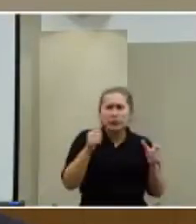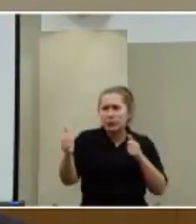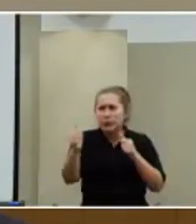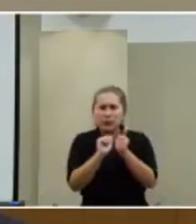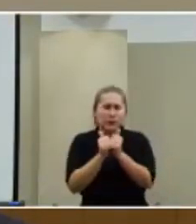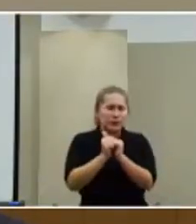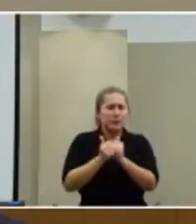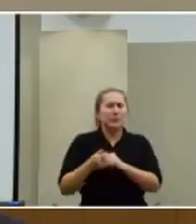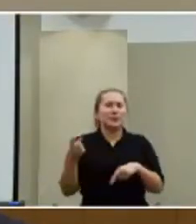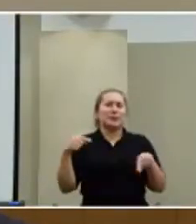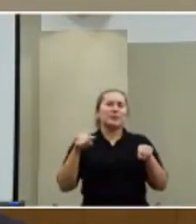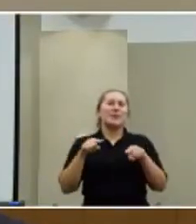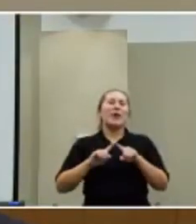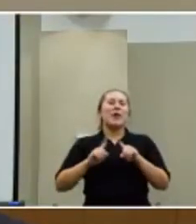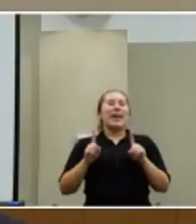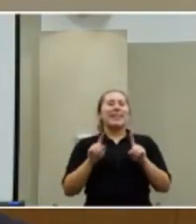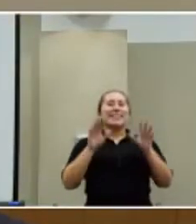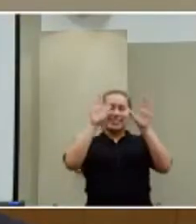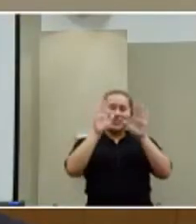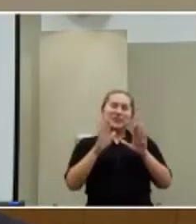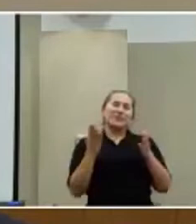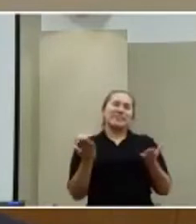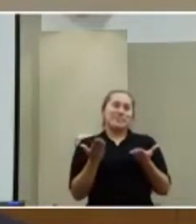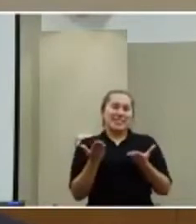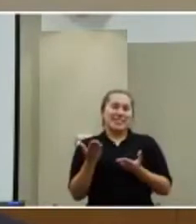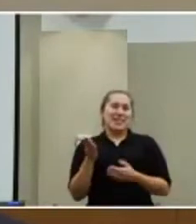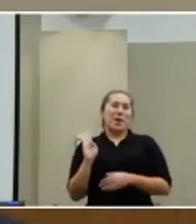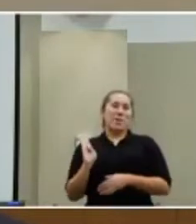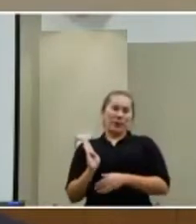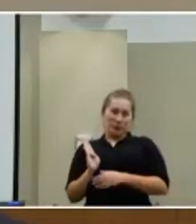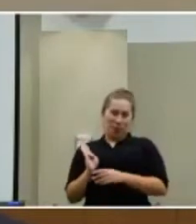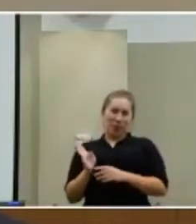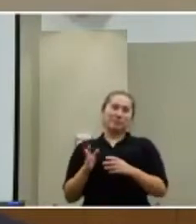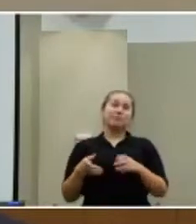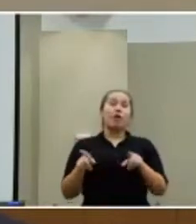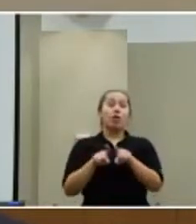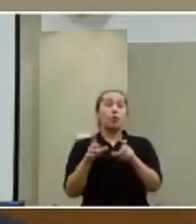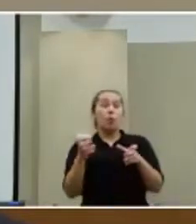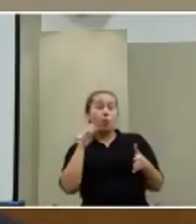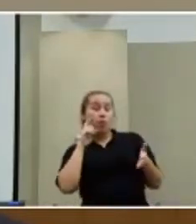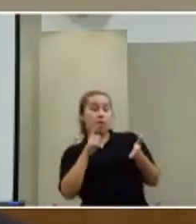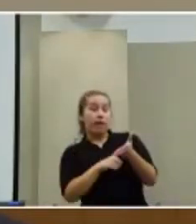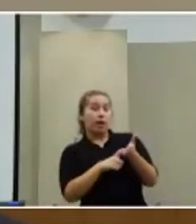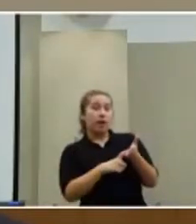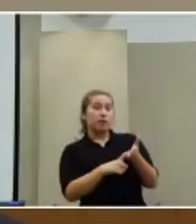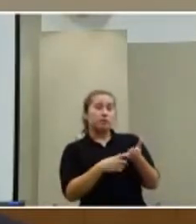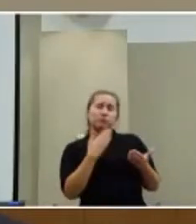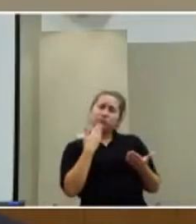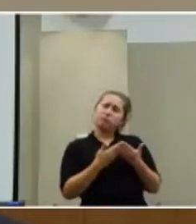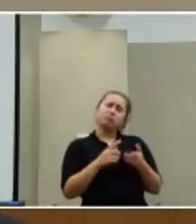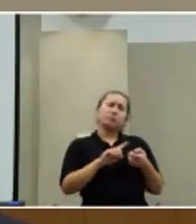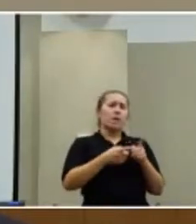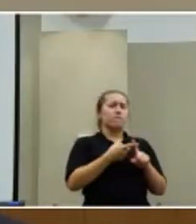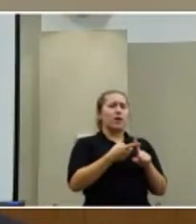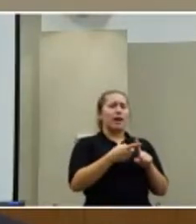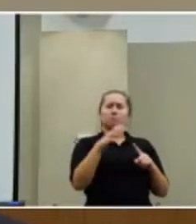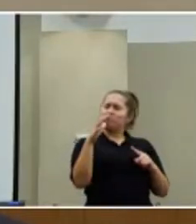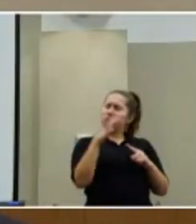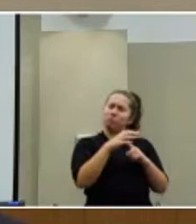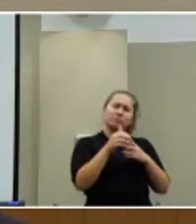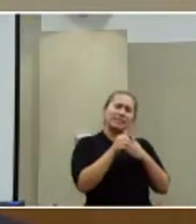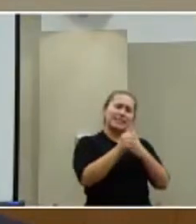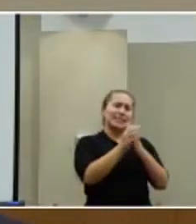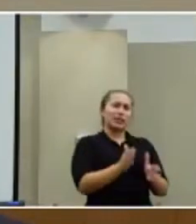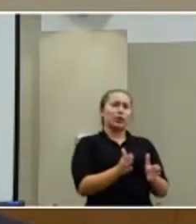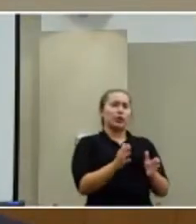resides. But it is great to be here in Baltimore. I also want to recognize a good friend and a great leader in the